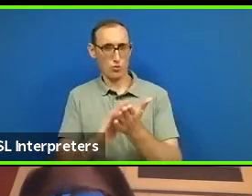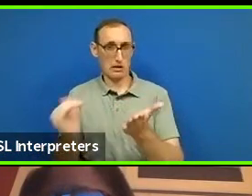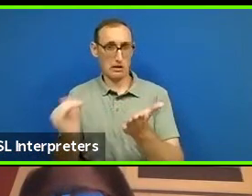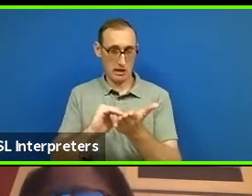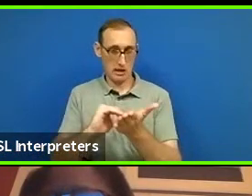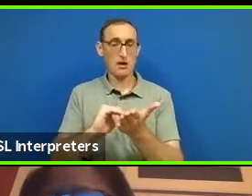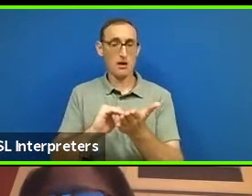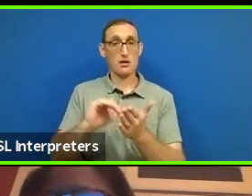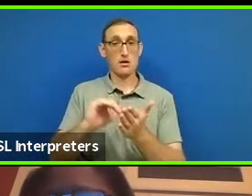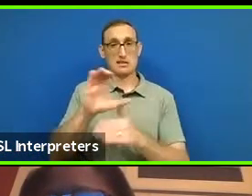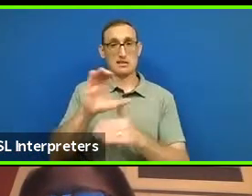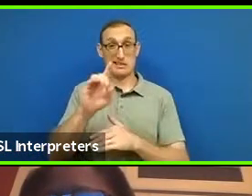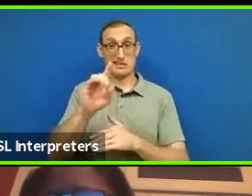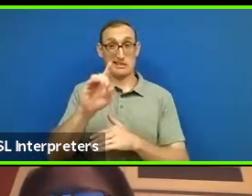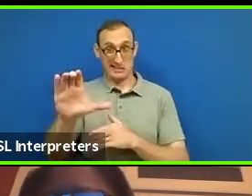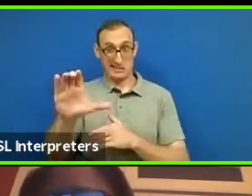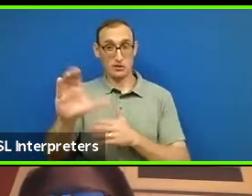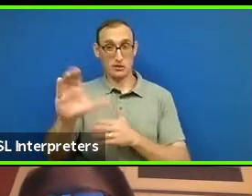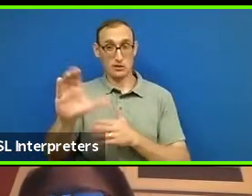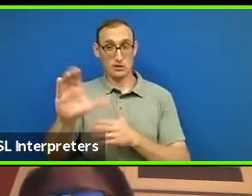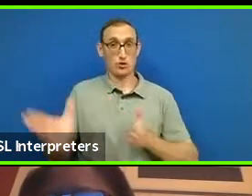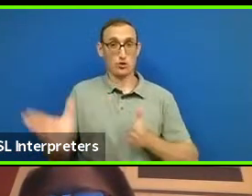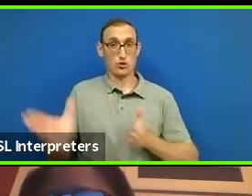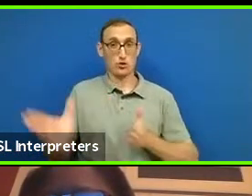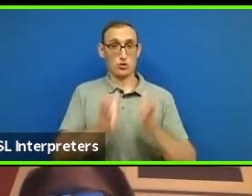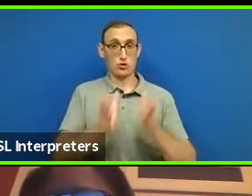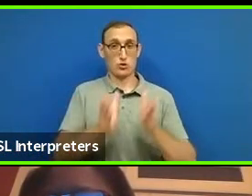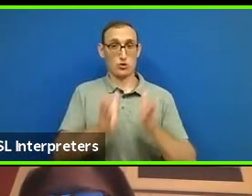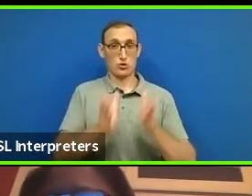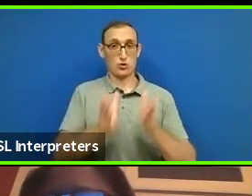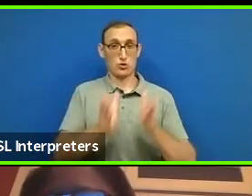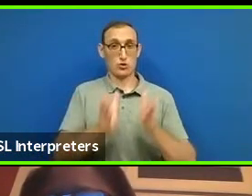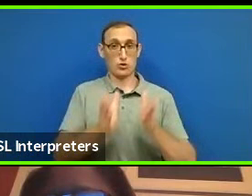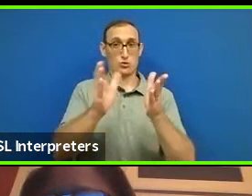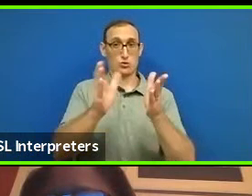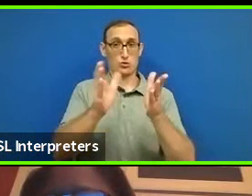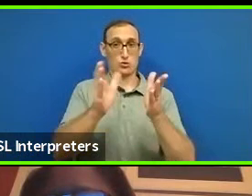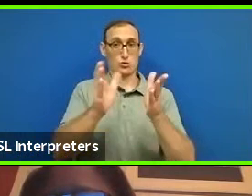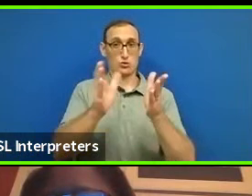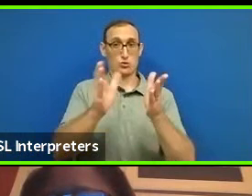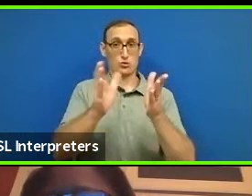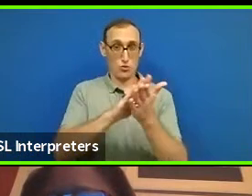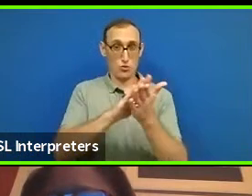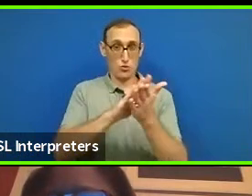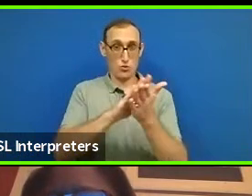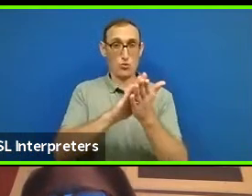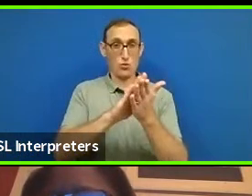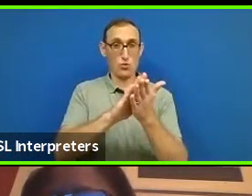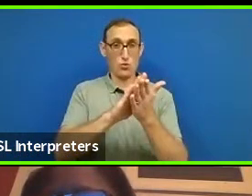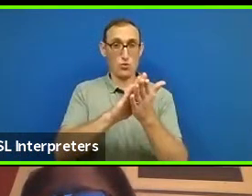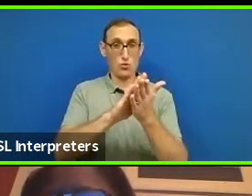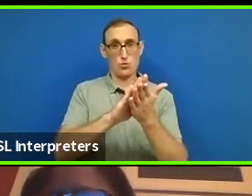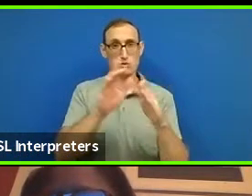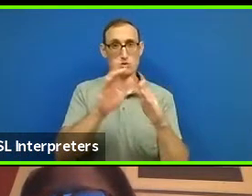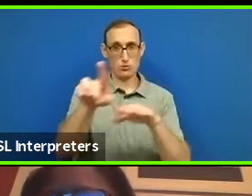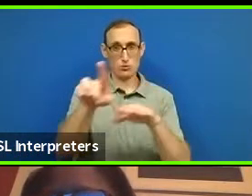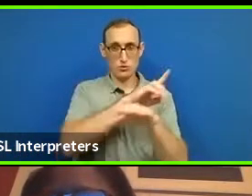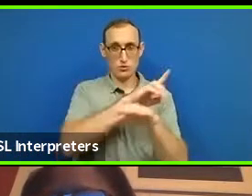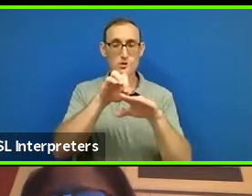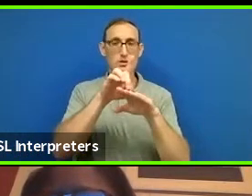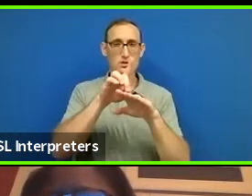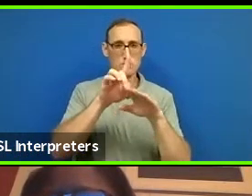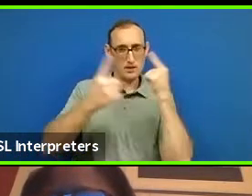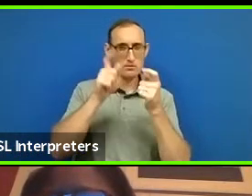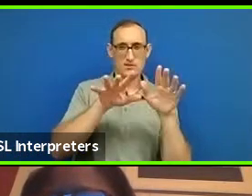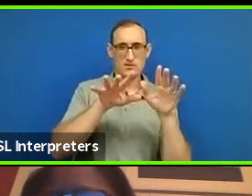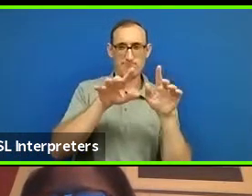consider certain infection mitigation measures and how many a school district is able to implement. There's 5 total